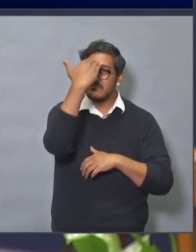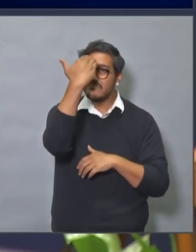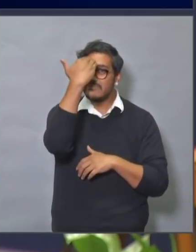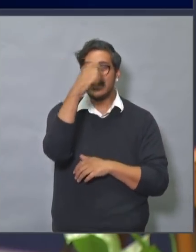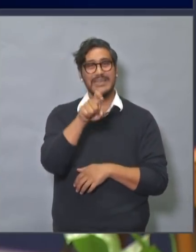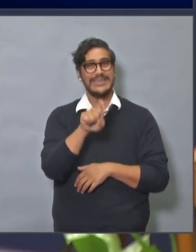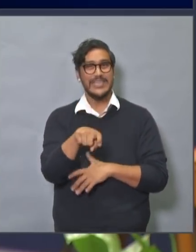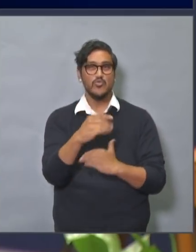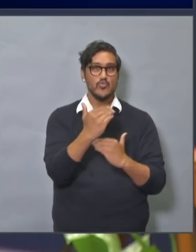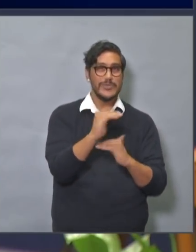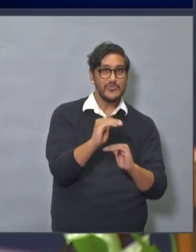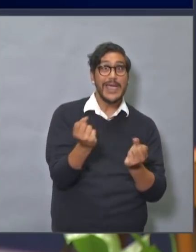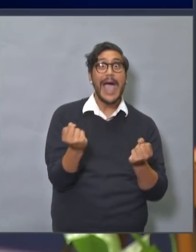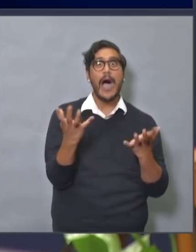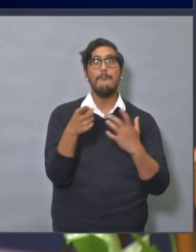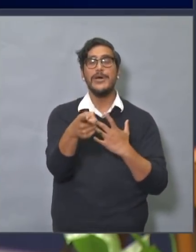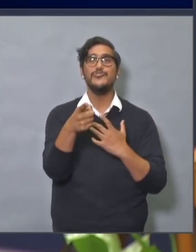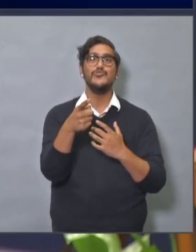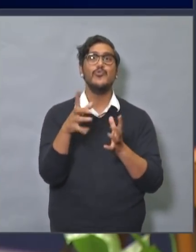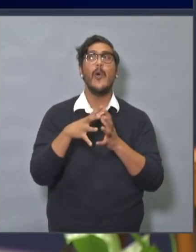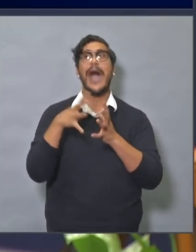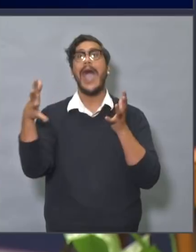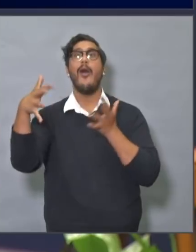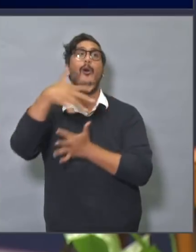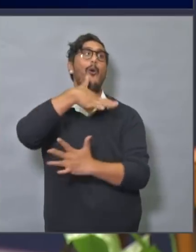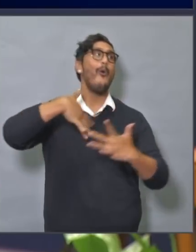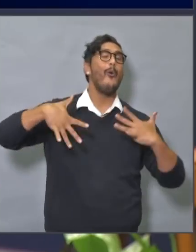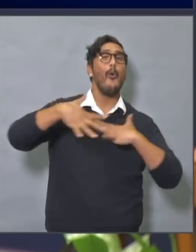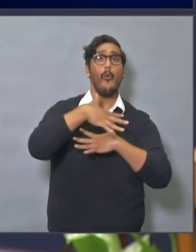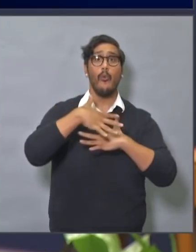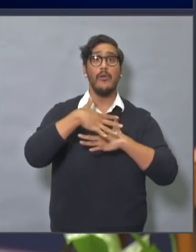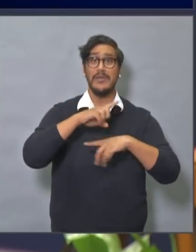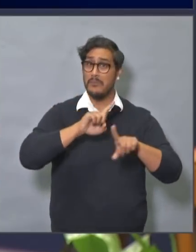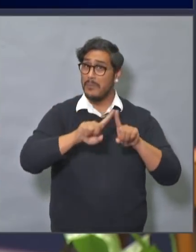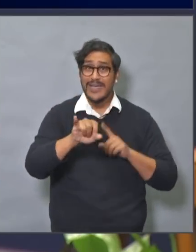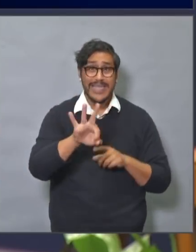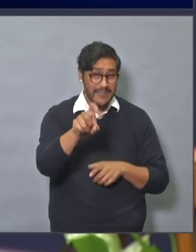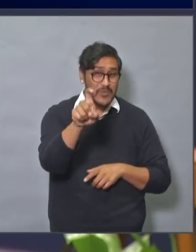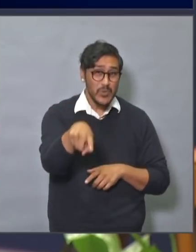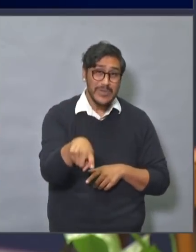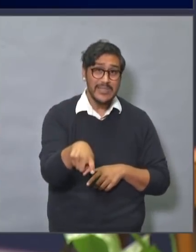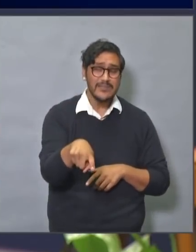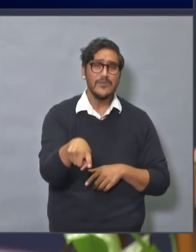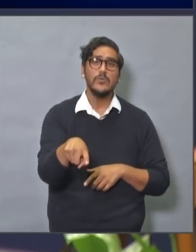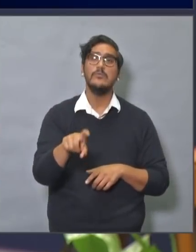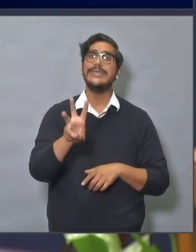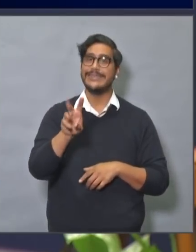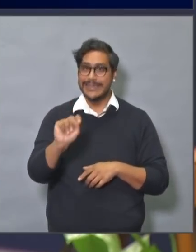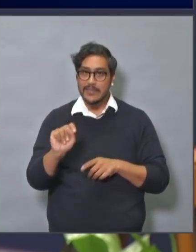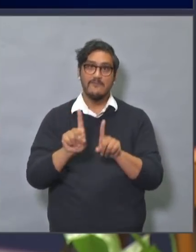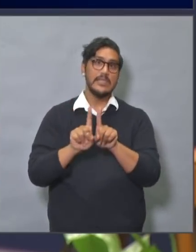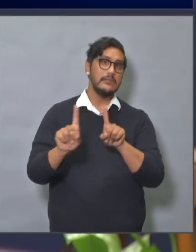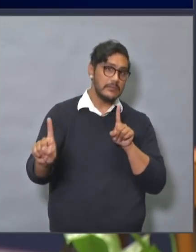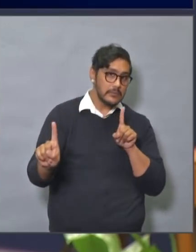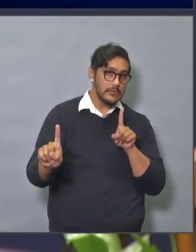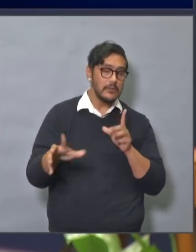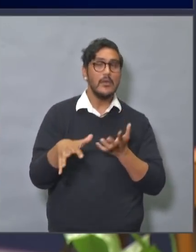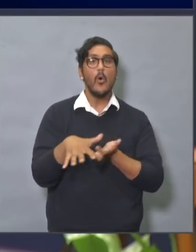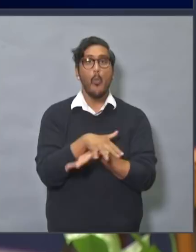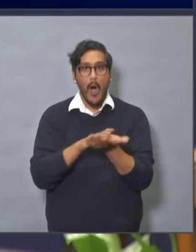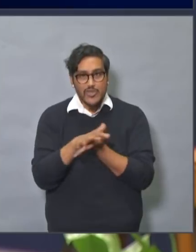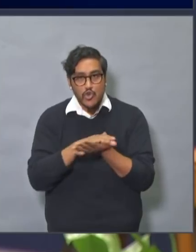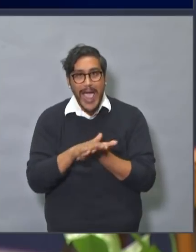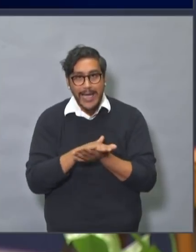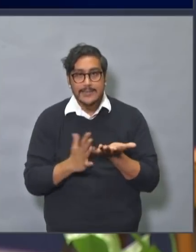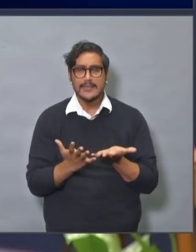restrict how much you move, but when you do, 6 feet, wear a face mask, and wash your hands. So I stand